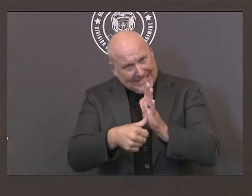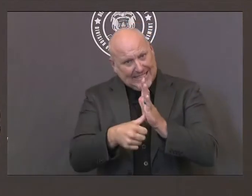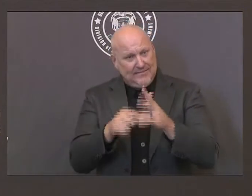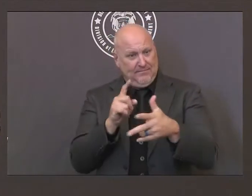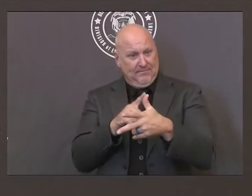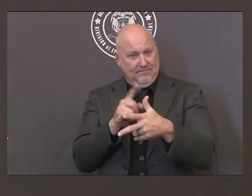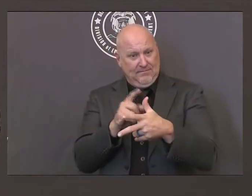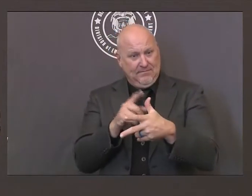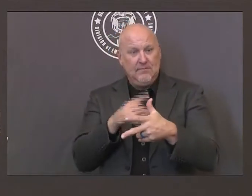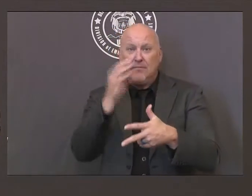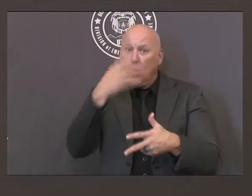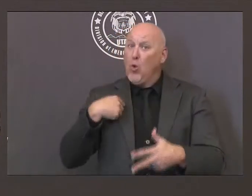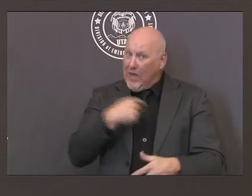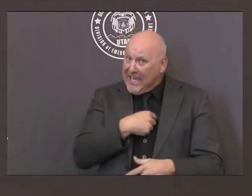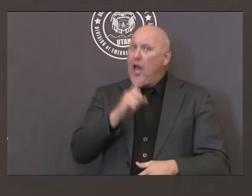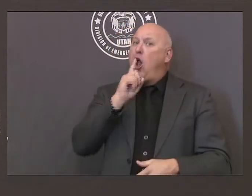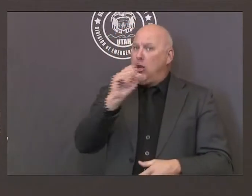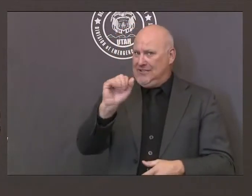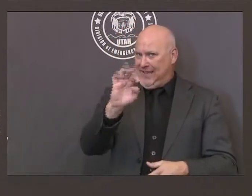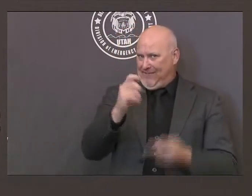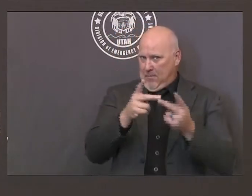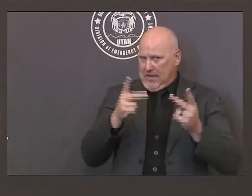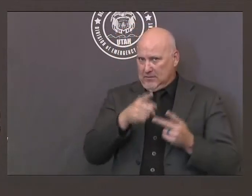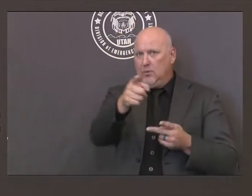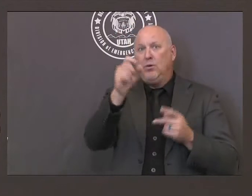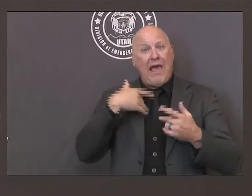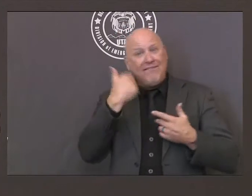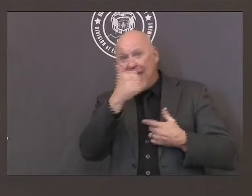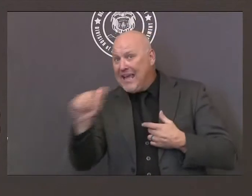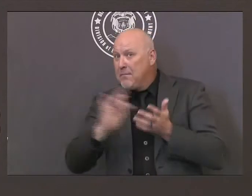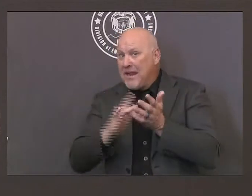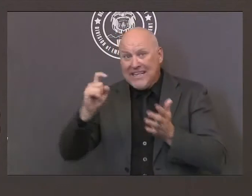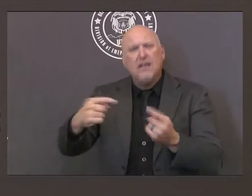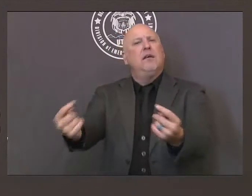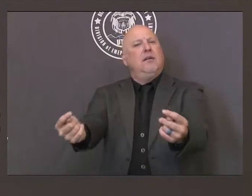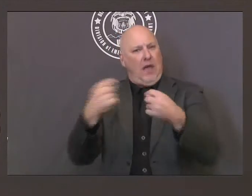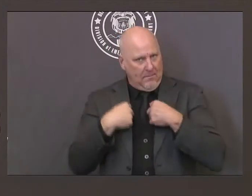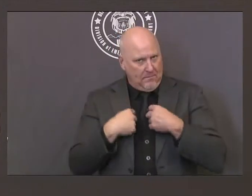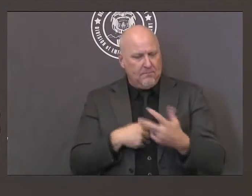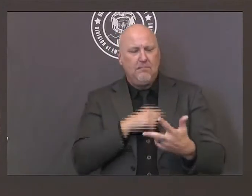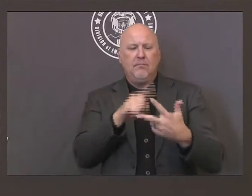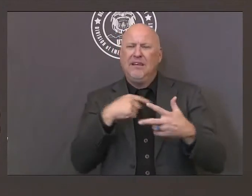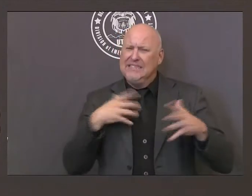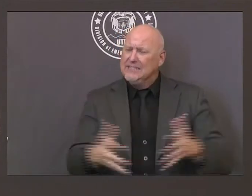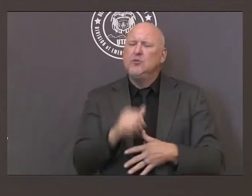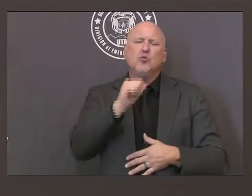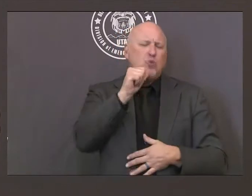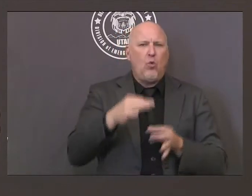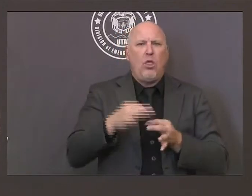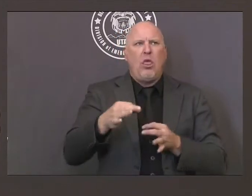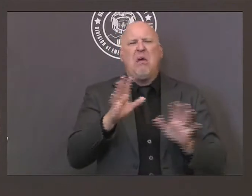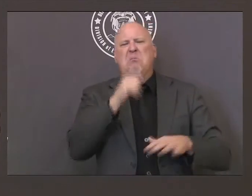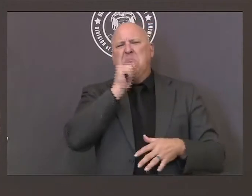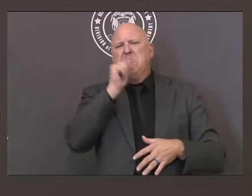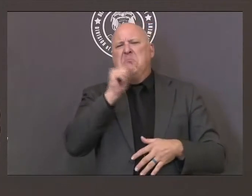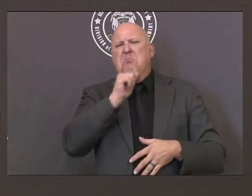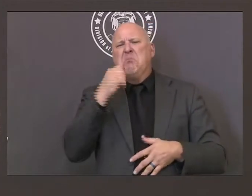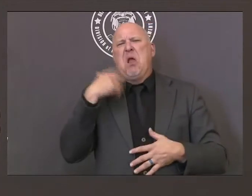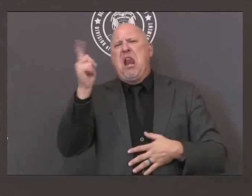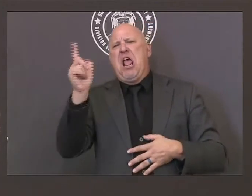and hospitals. Please do not delay care that you need. It makes a difference in your health